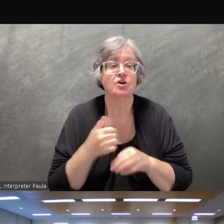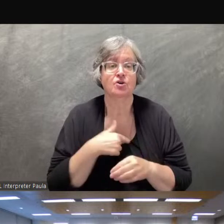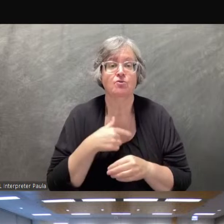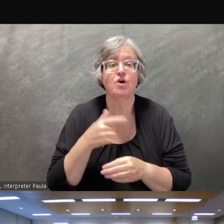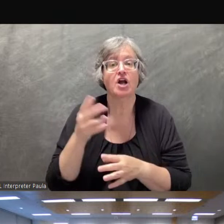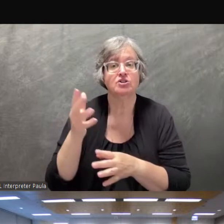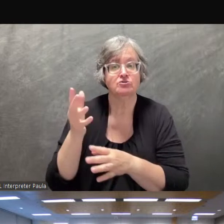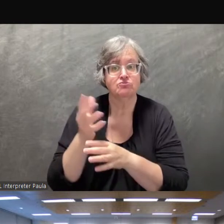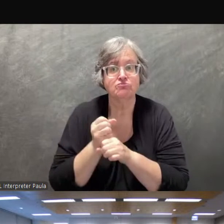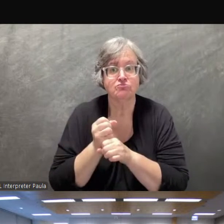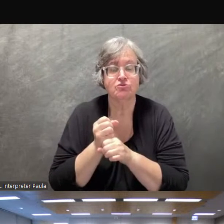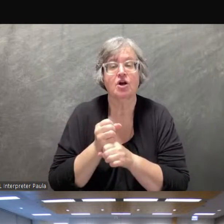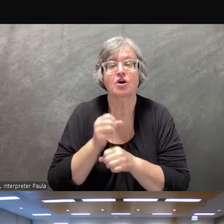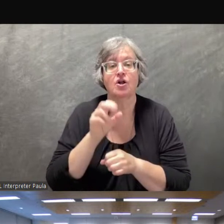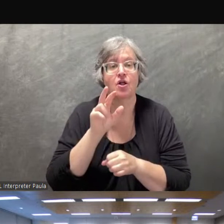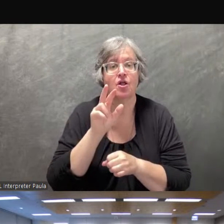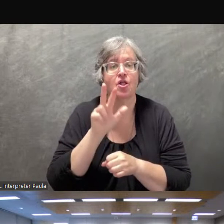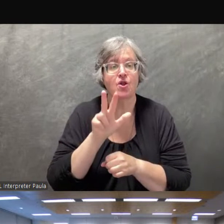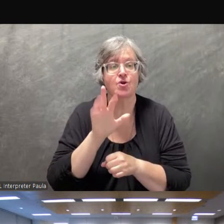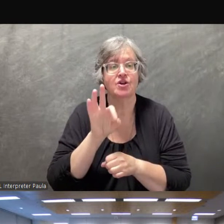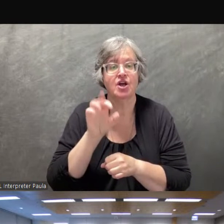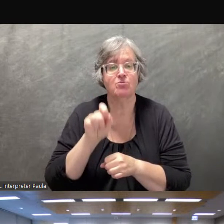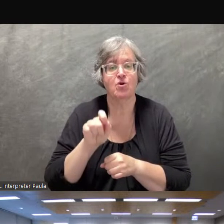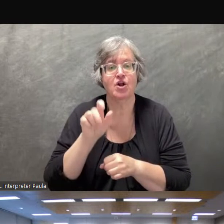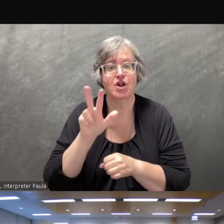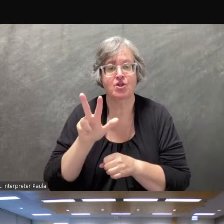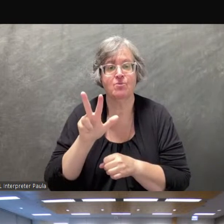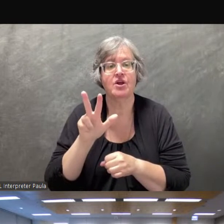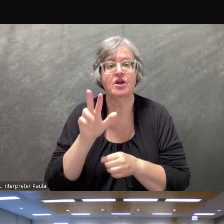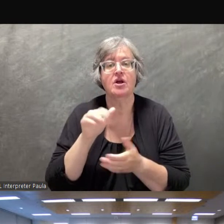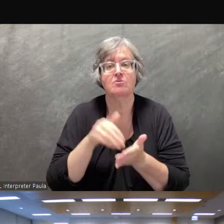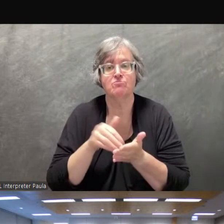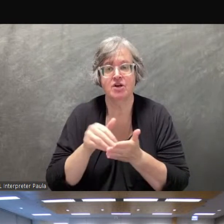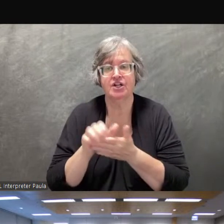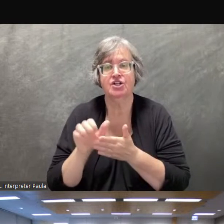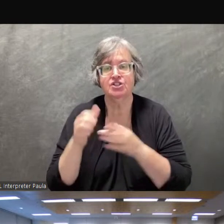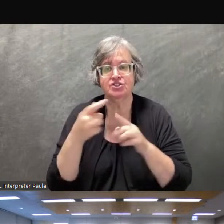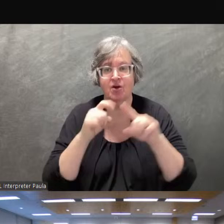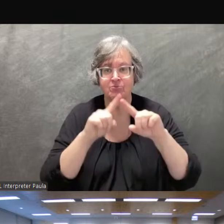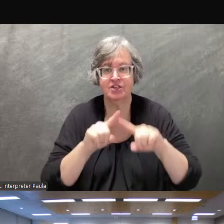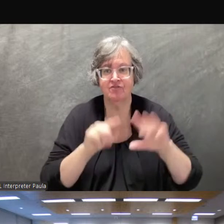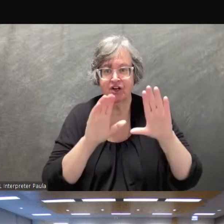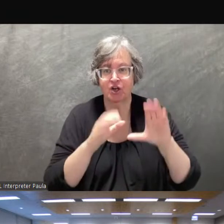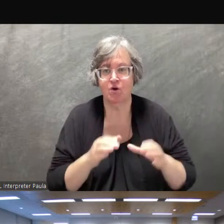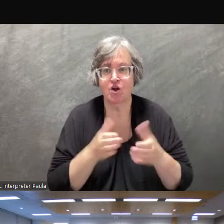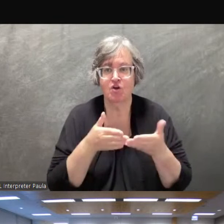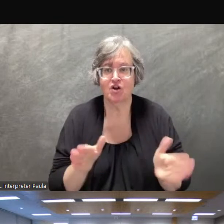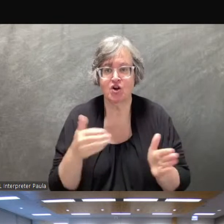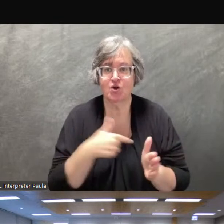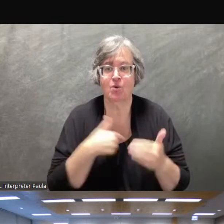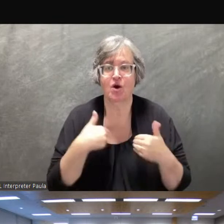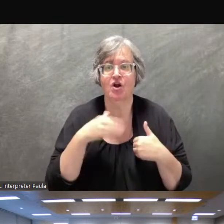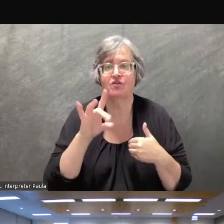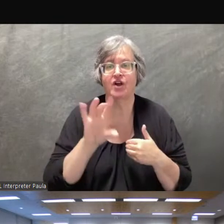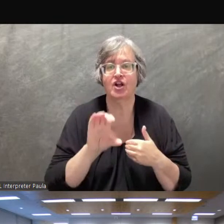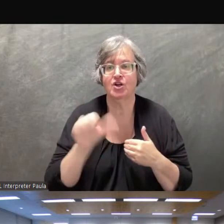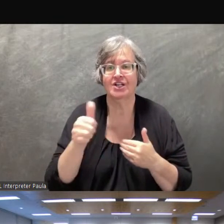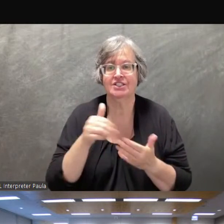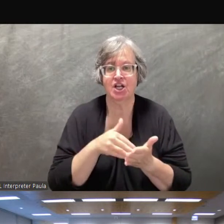down $39.3 million of that federal relief funding from various categories. Overall, we have $810